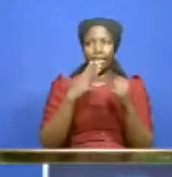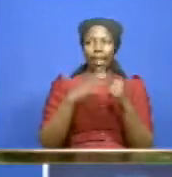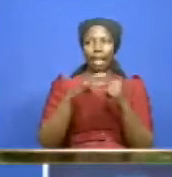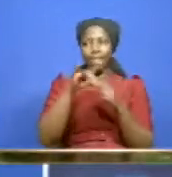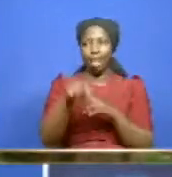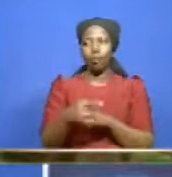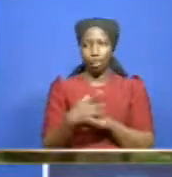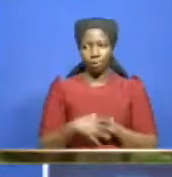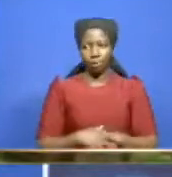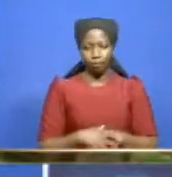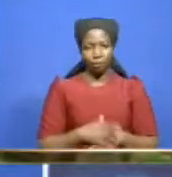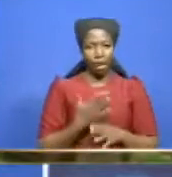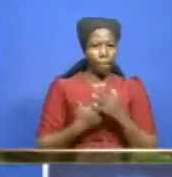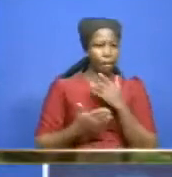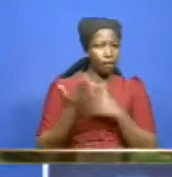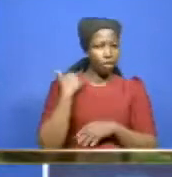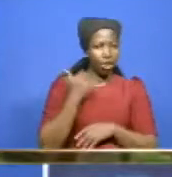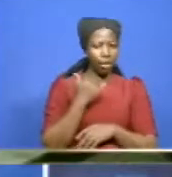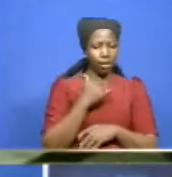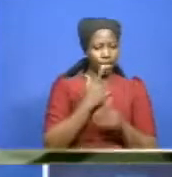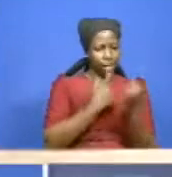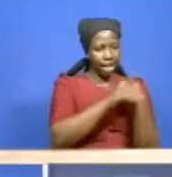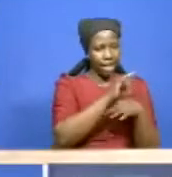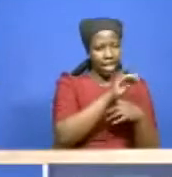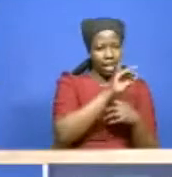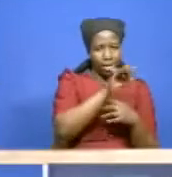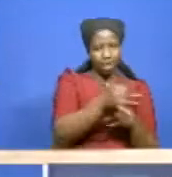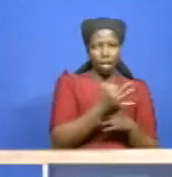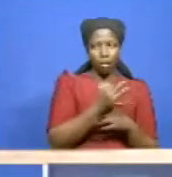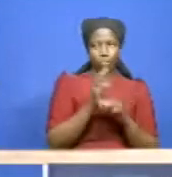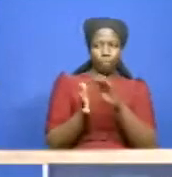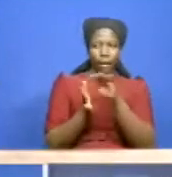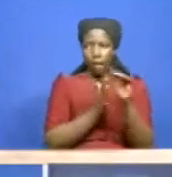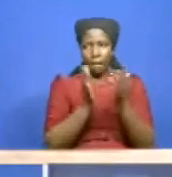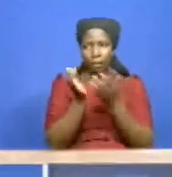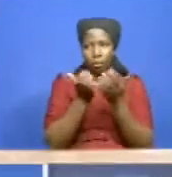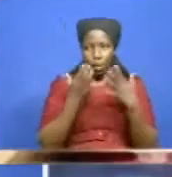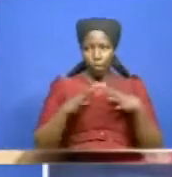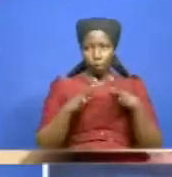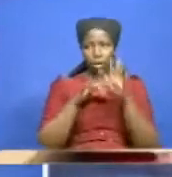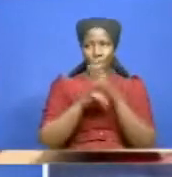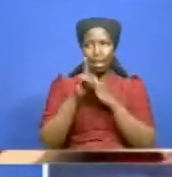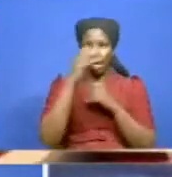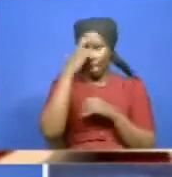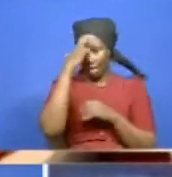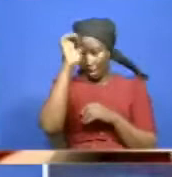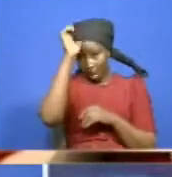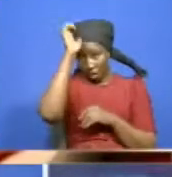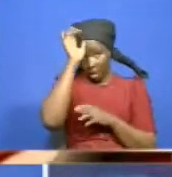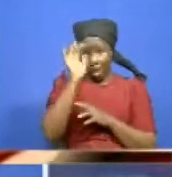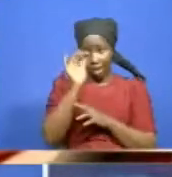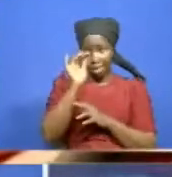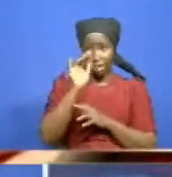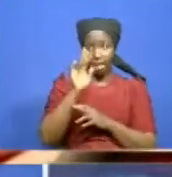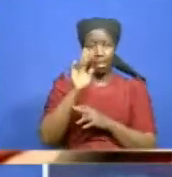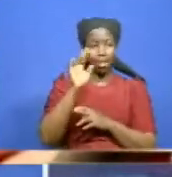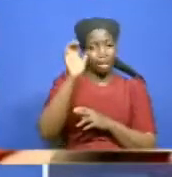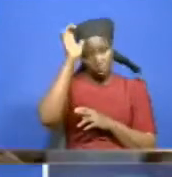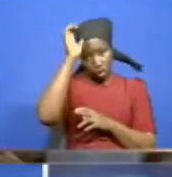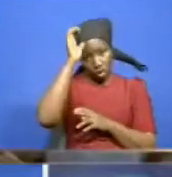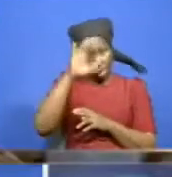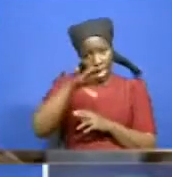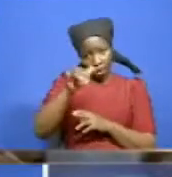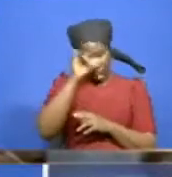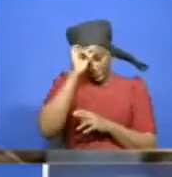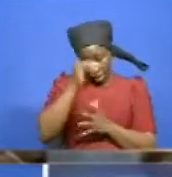shillings, up from the previous low of 3,000 shillings. Elsewhere, traders in Eldoret are urging the Wasin Gishu County government to allow